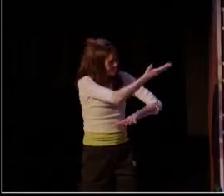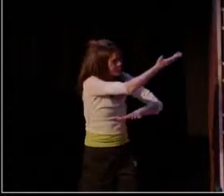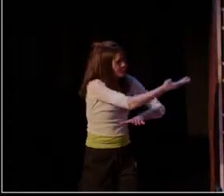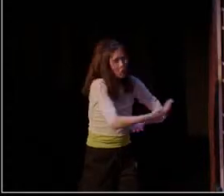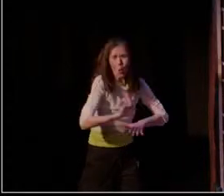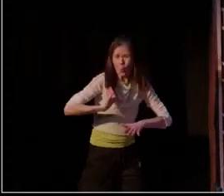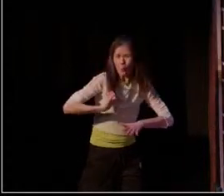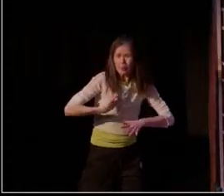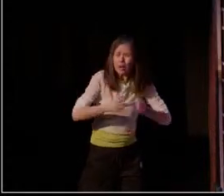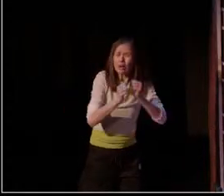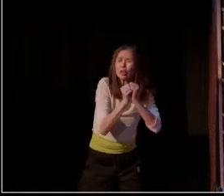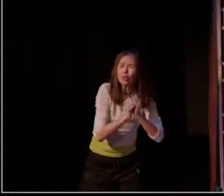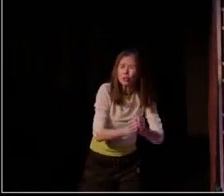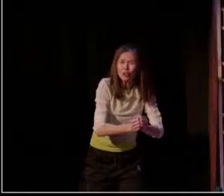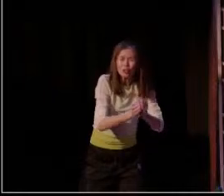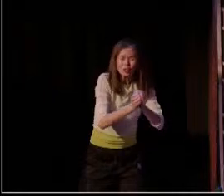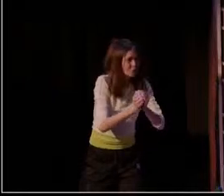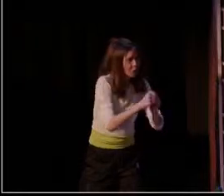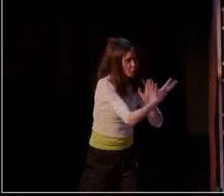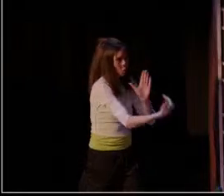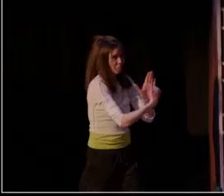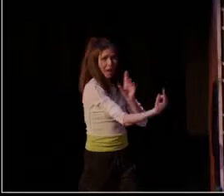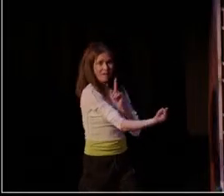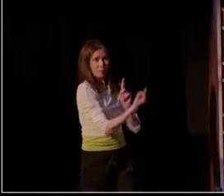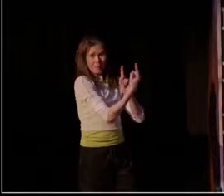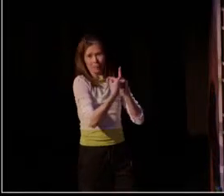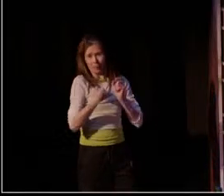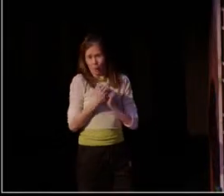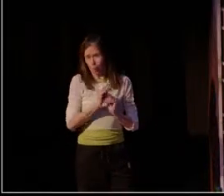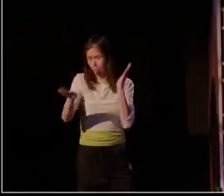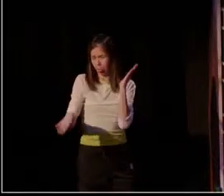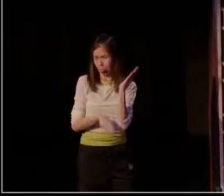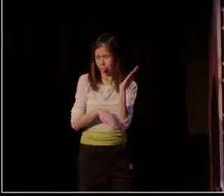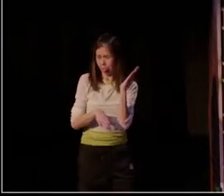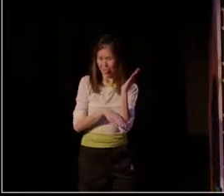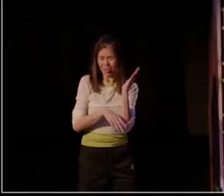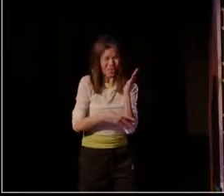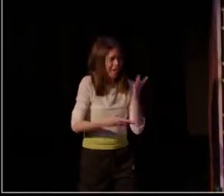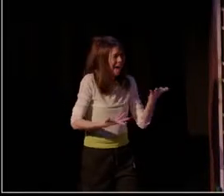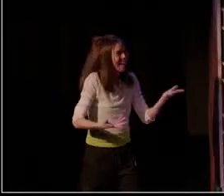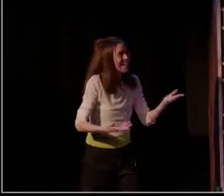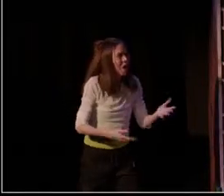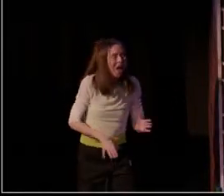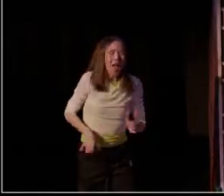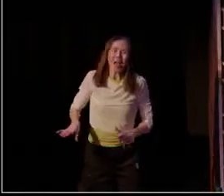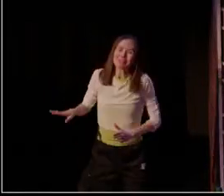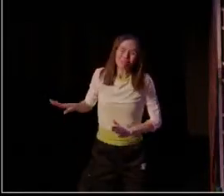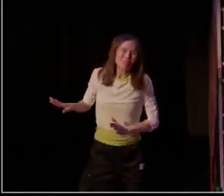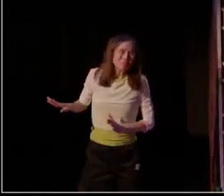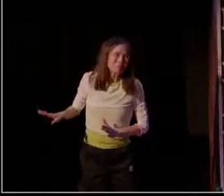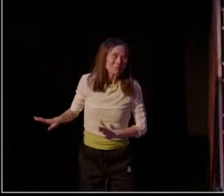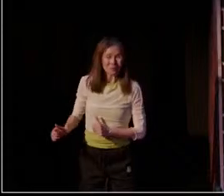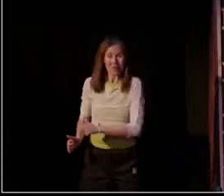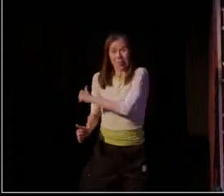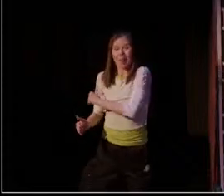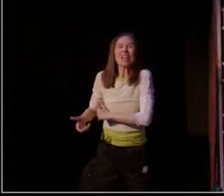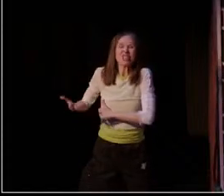roiling sea, to meet a man not worthy of her time, much less the risking of her precious life. Good sir, she's come